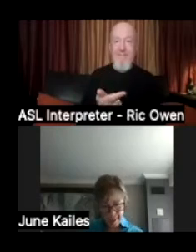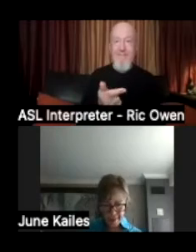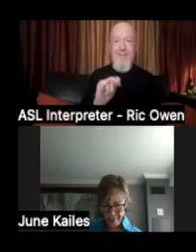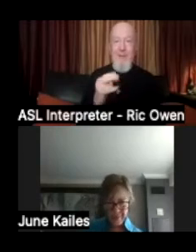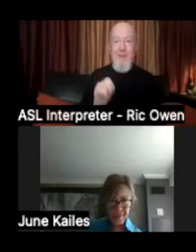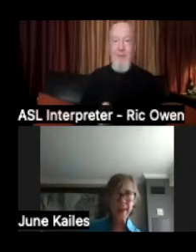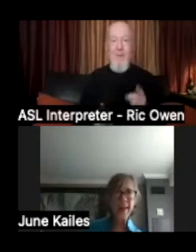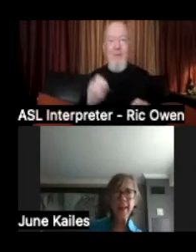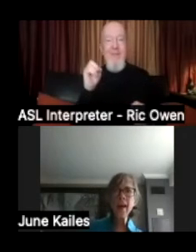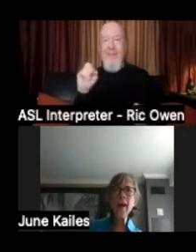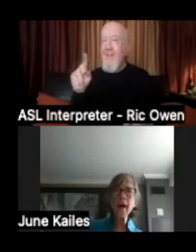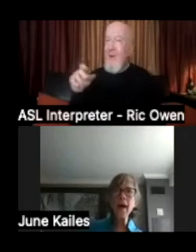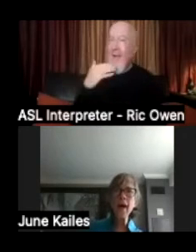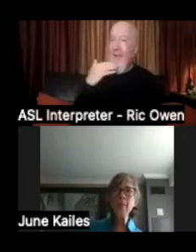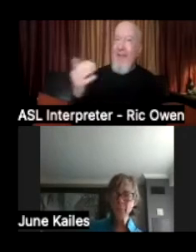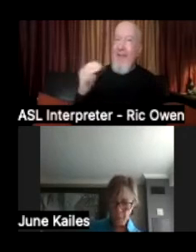Okay, hey, thanks, Sherry.